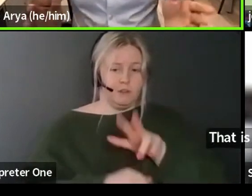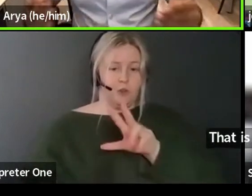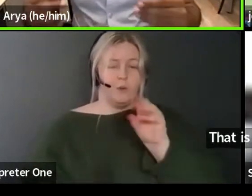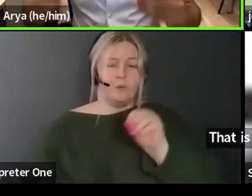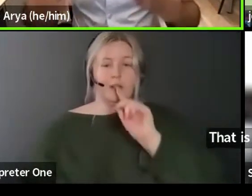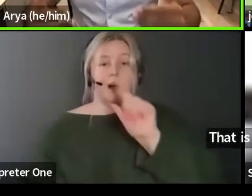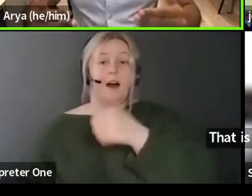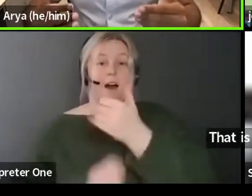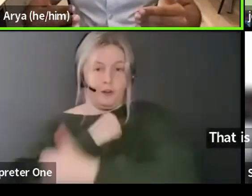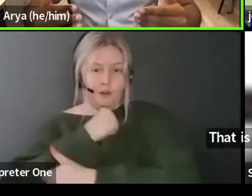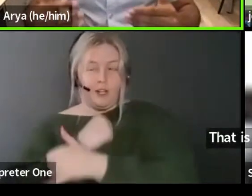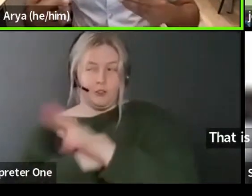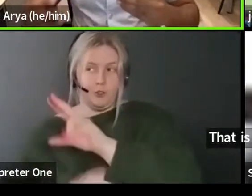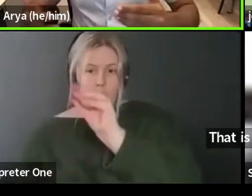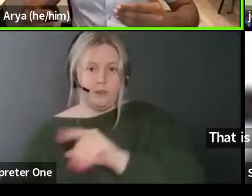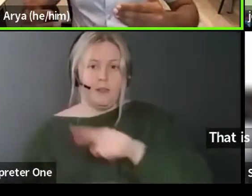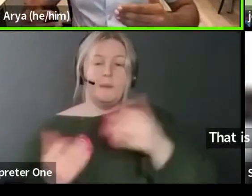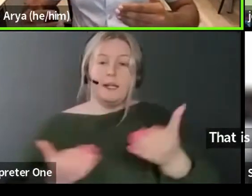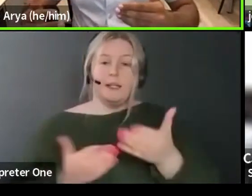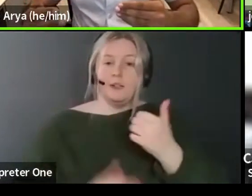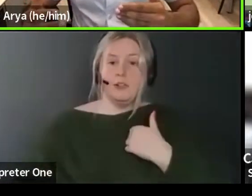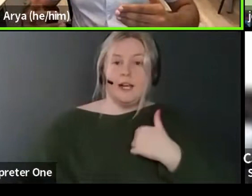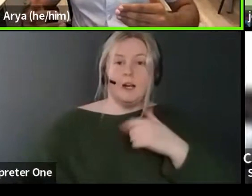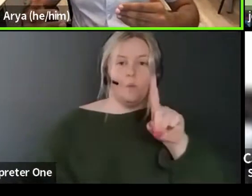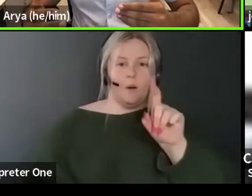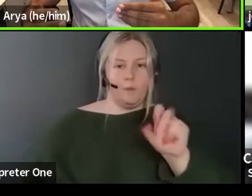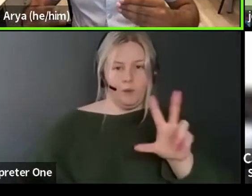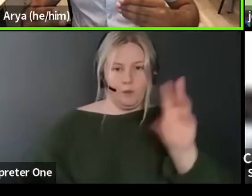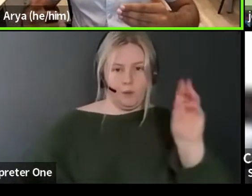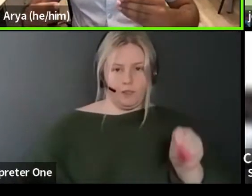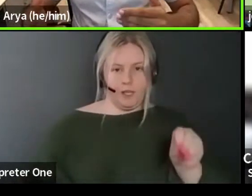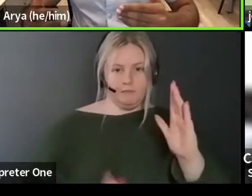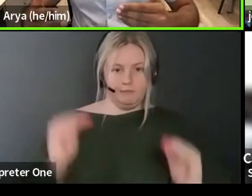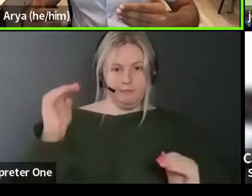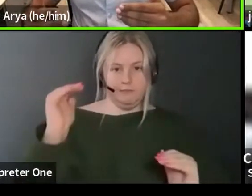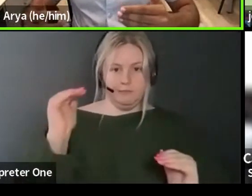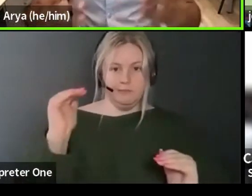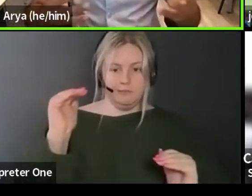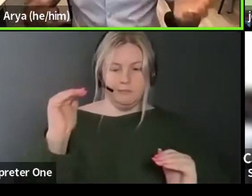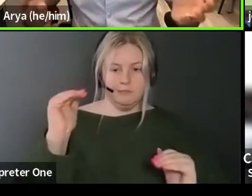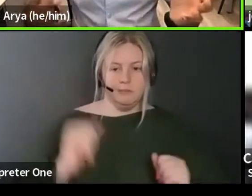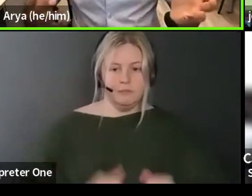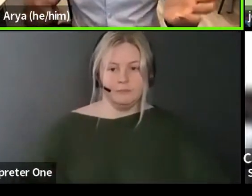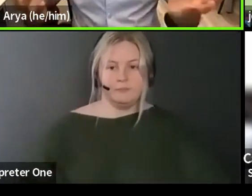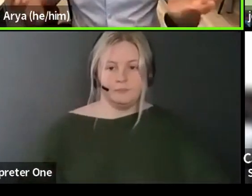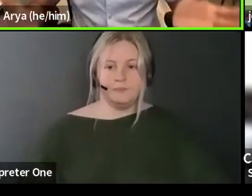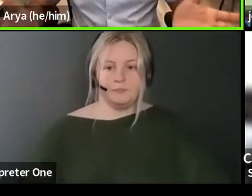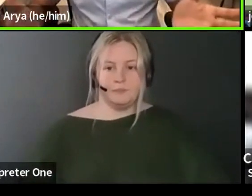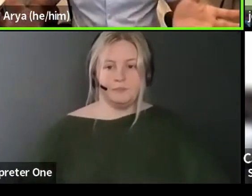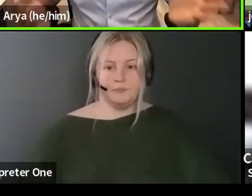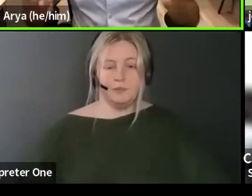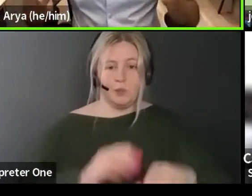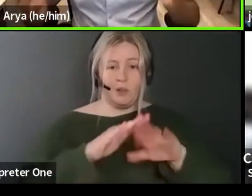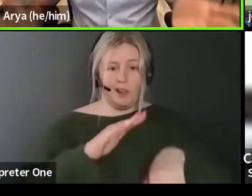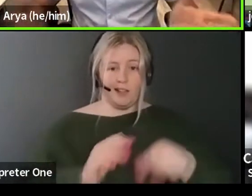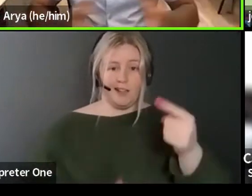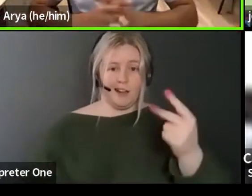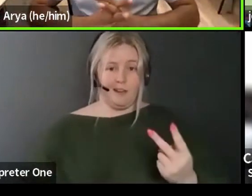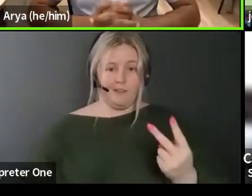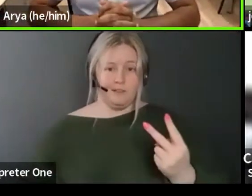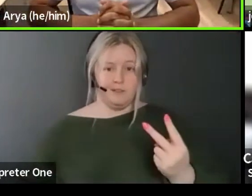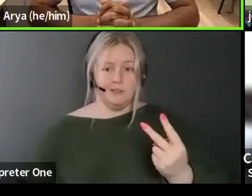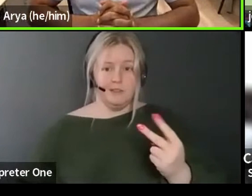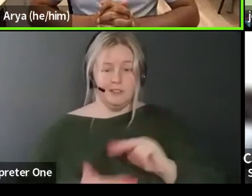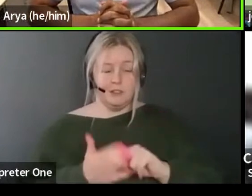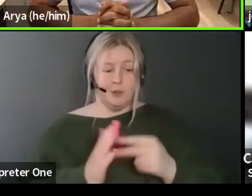in other countries, but in Canada, it's 1.3% as per a recent report. So obviously it's less than half. So there's no way we